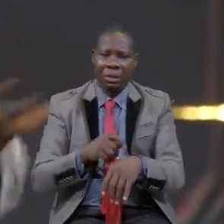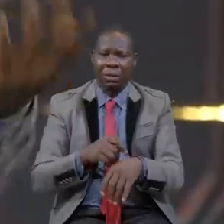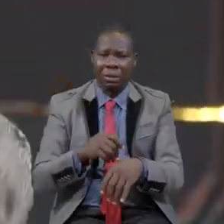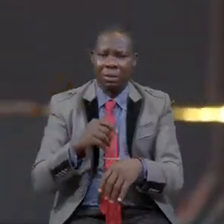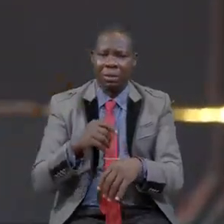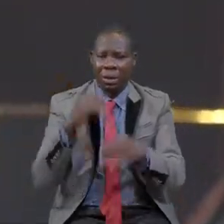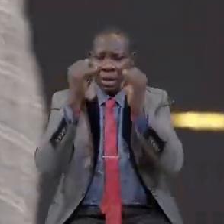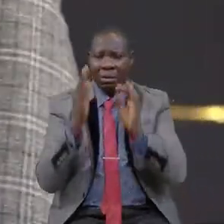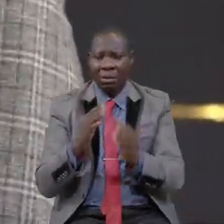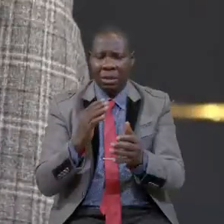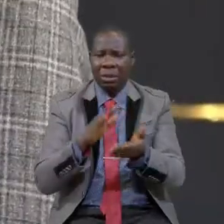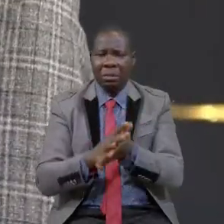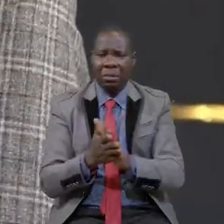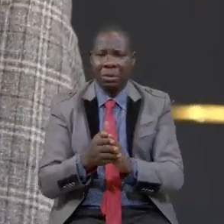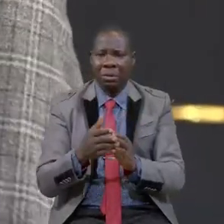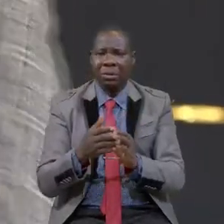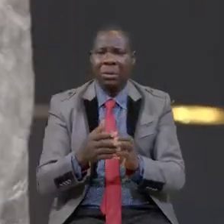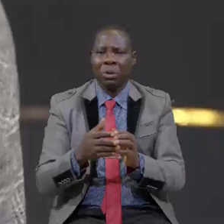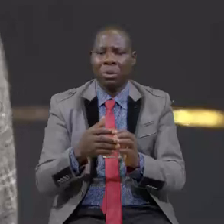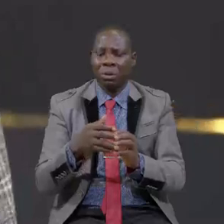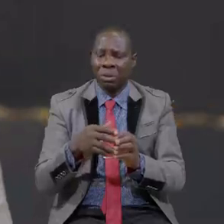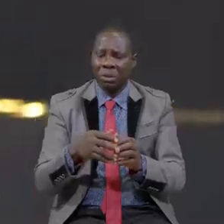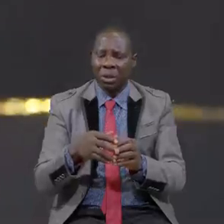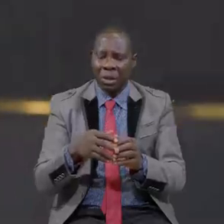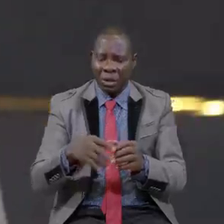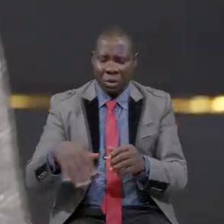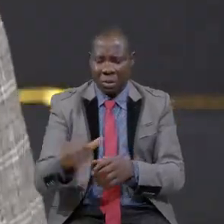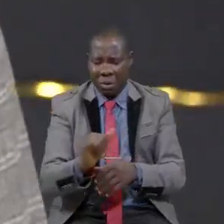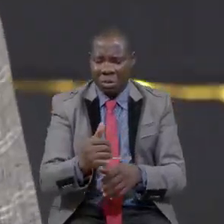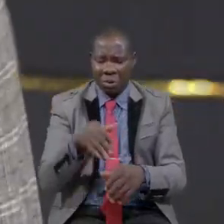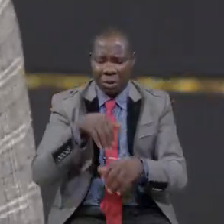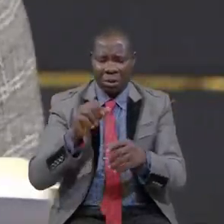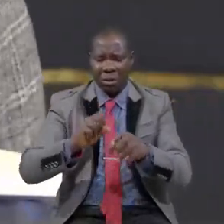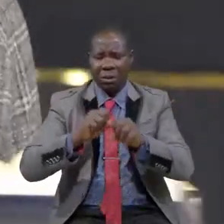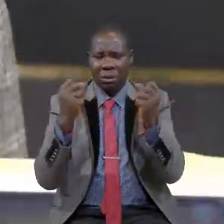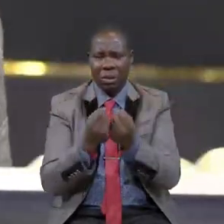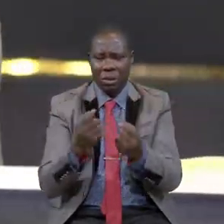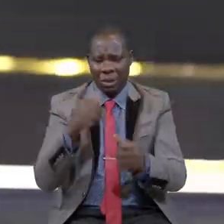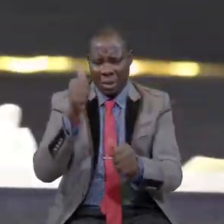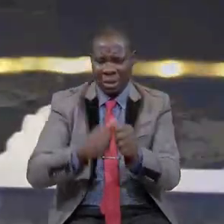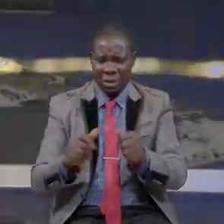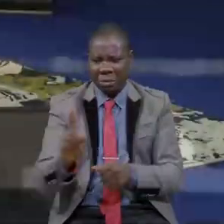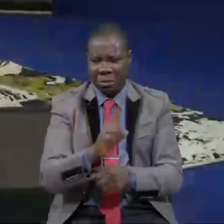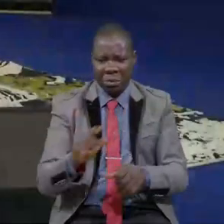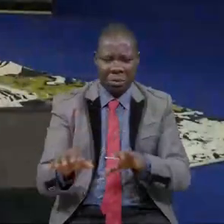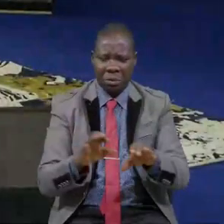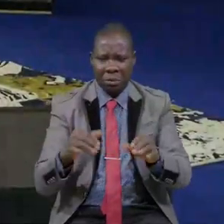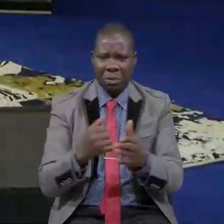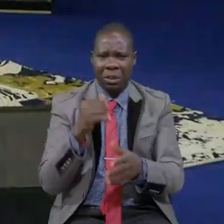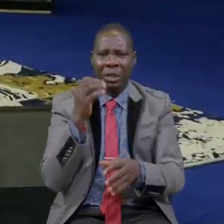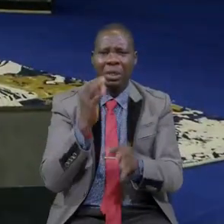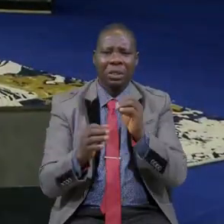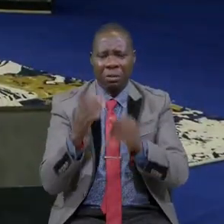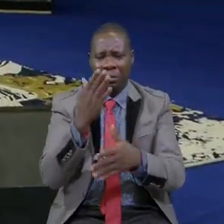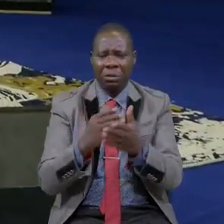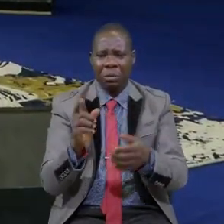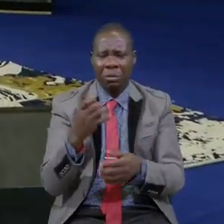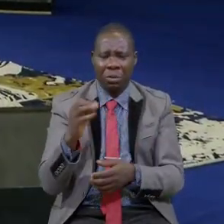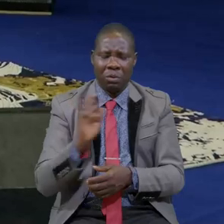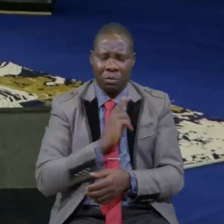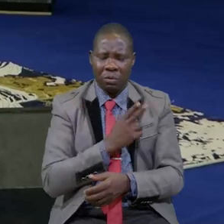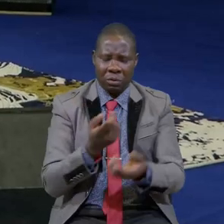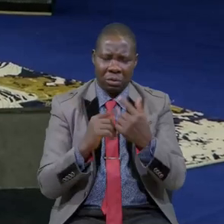you know that's what everybody does and if you know some of us come and we say when you look on a